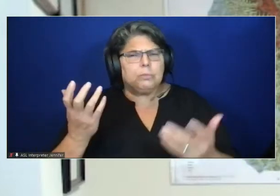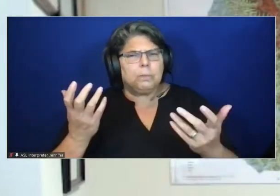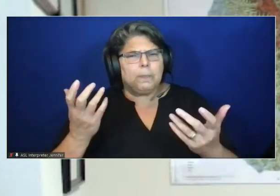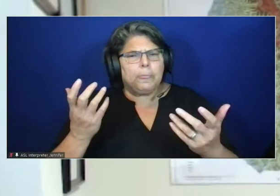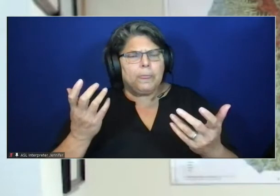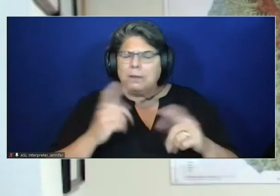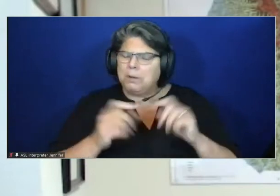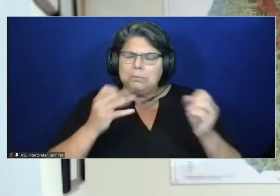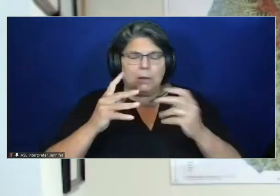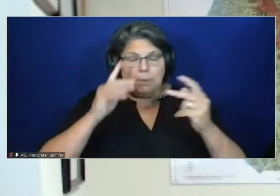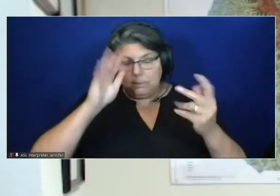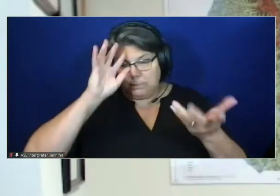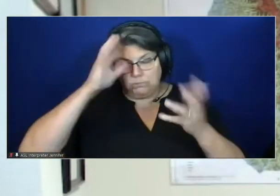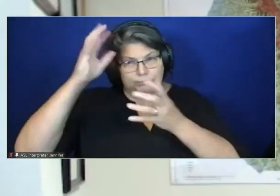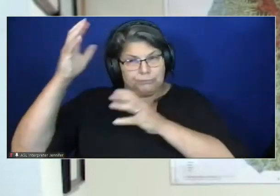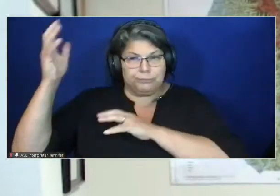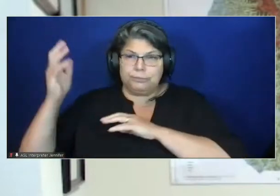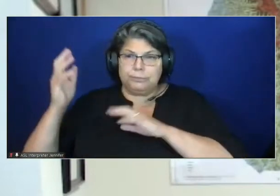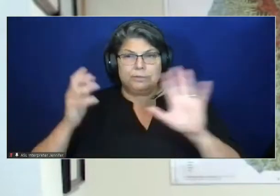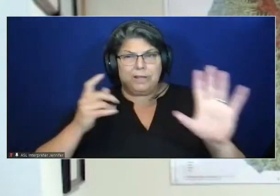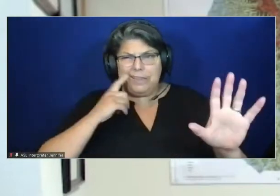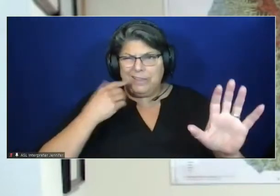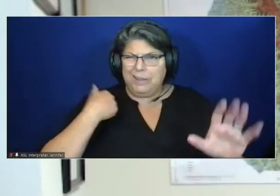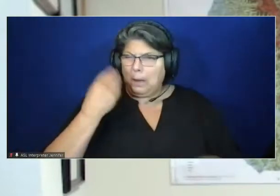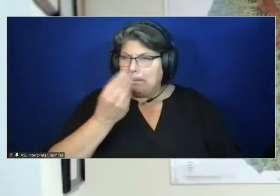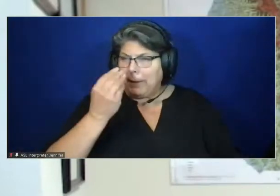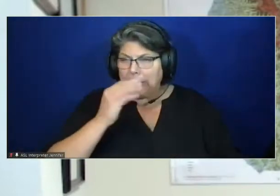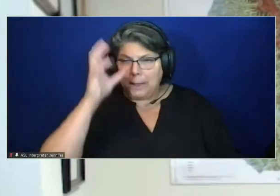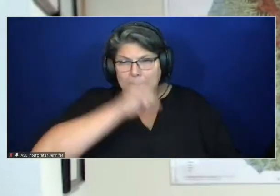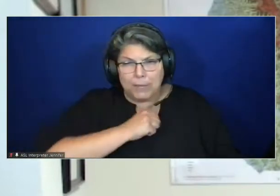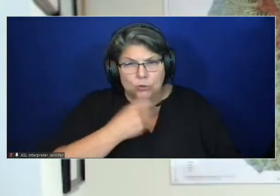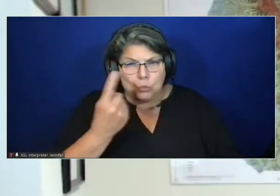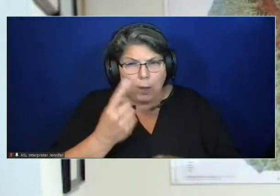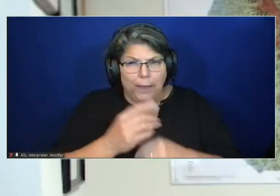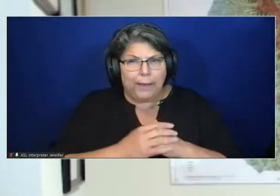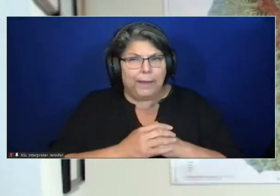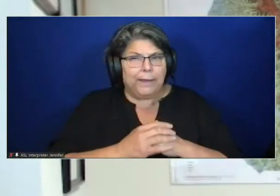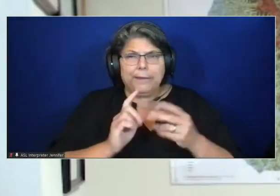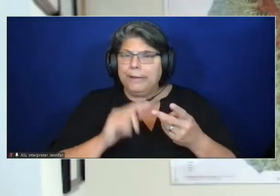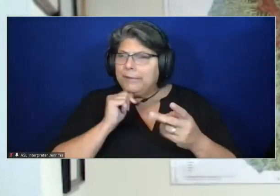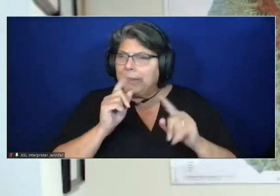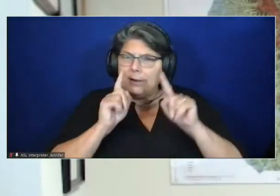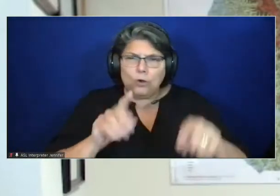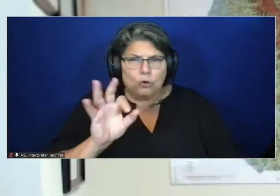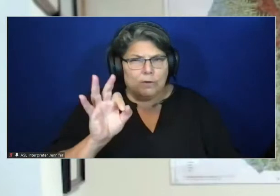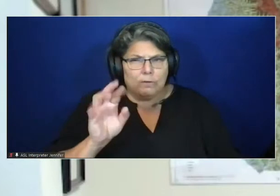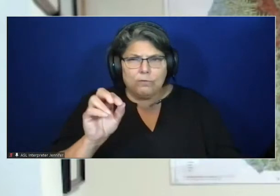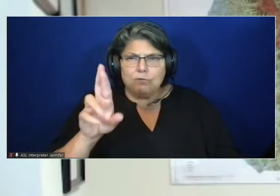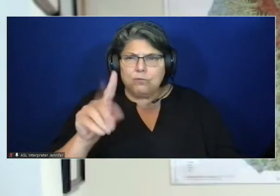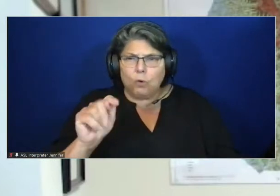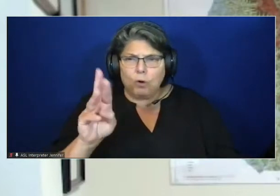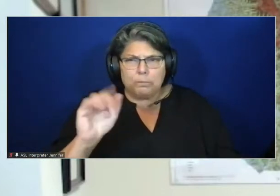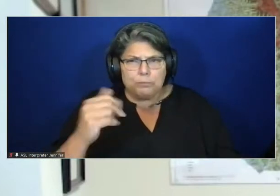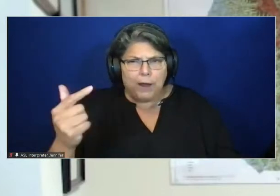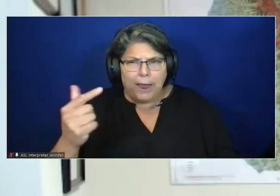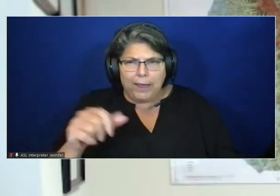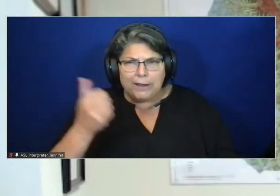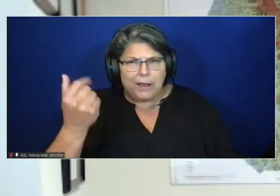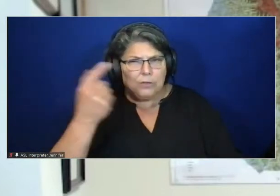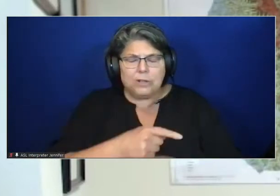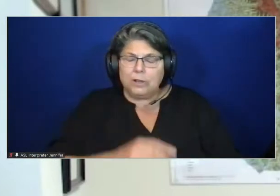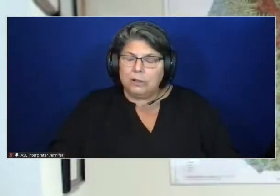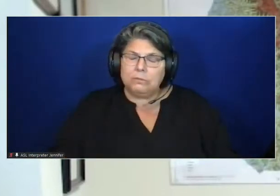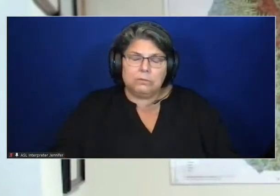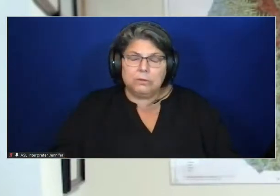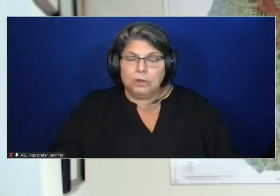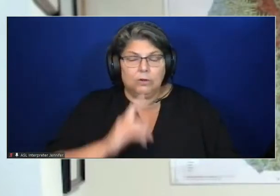of mix-ups. I think they missed on Monday, and they weren't in Fort Bragg on another day. This has been a very troublesome